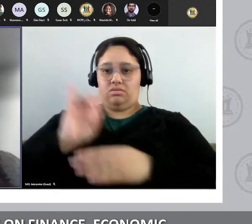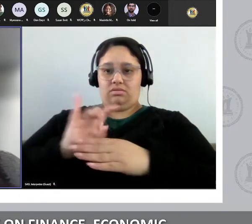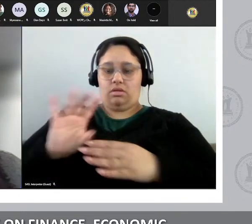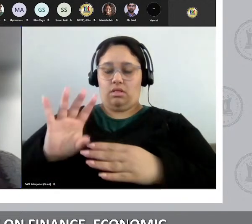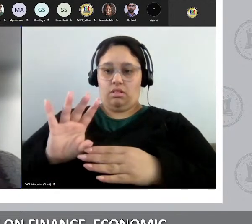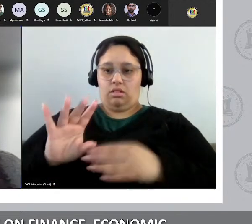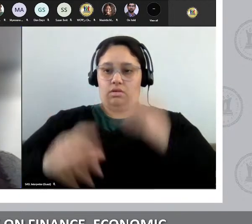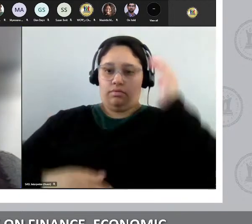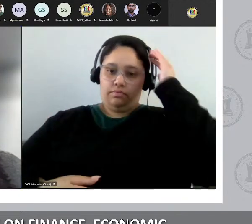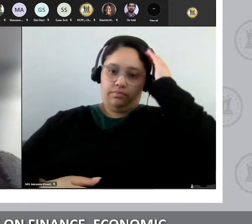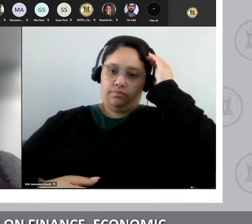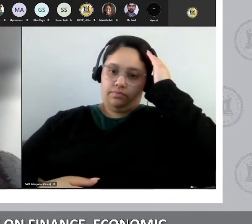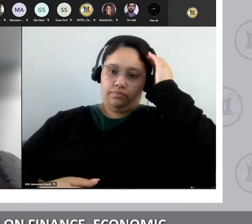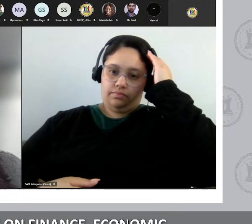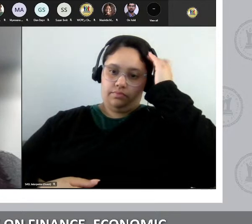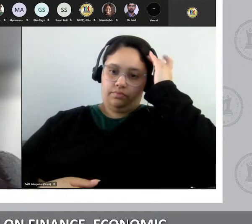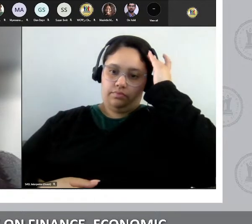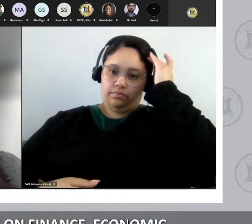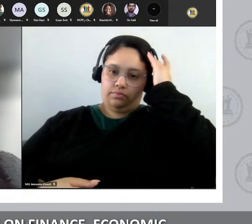again.